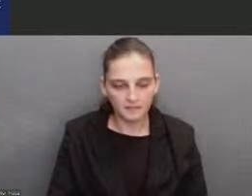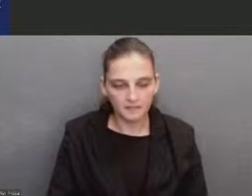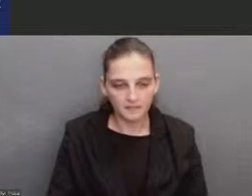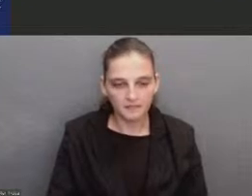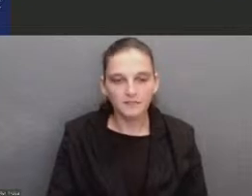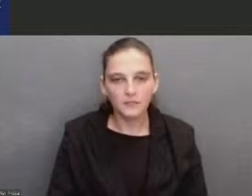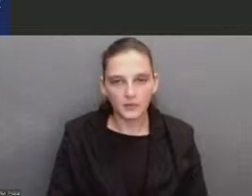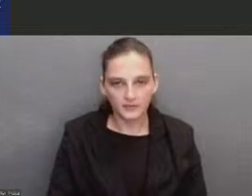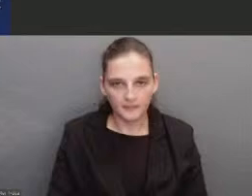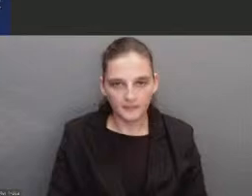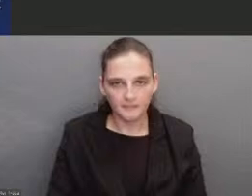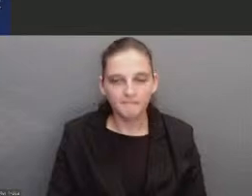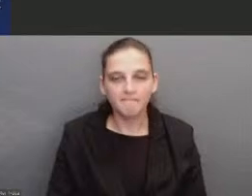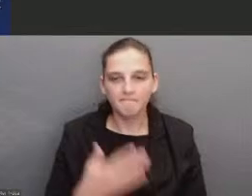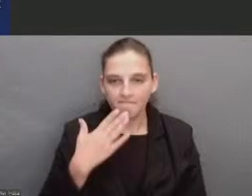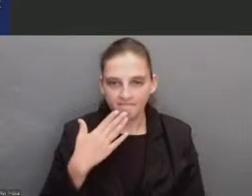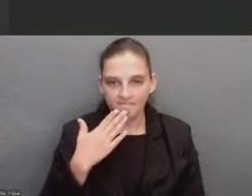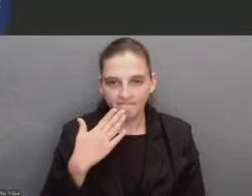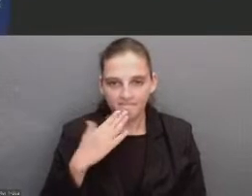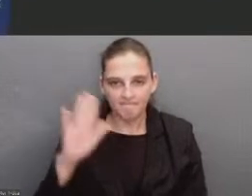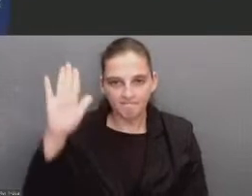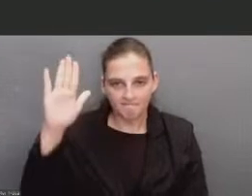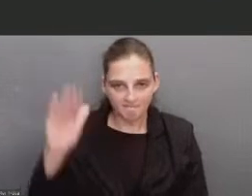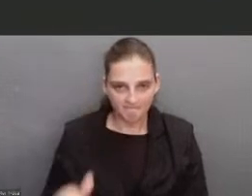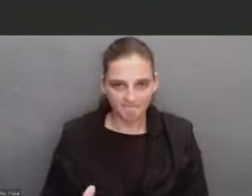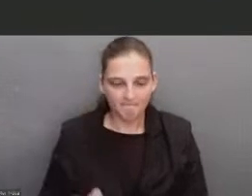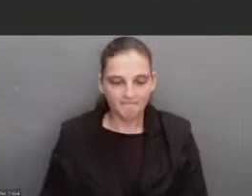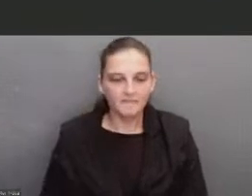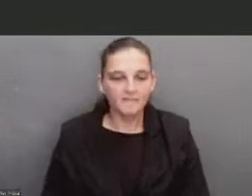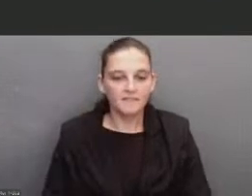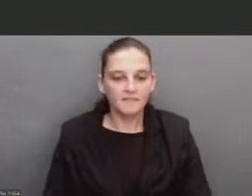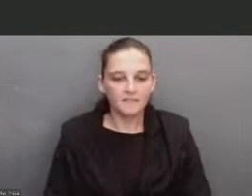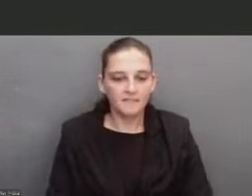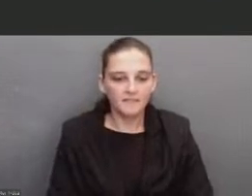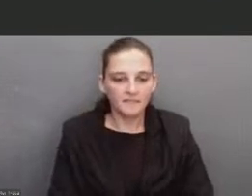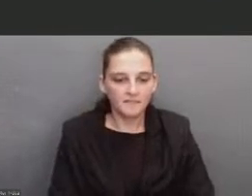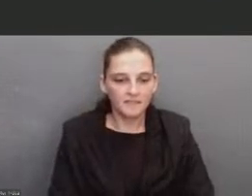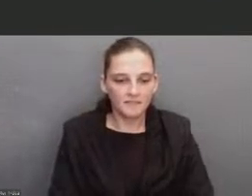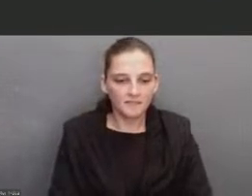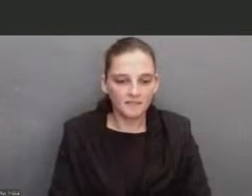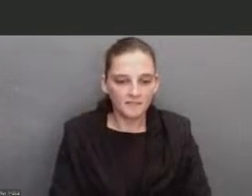Okay, thank you very much. You can take your signal down.